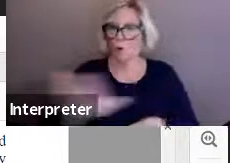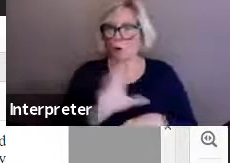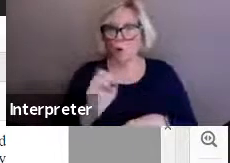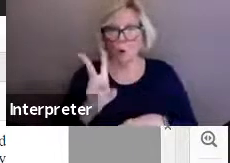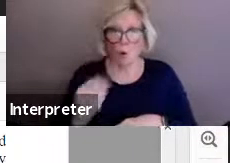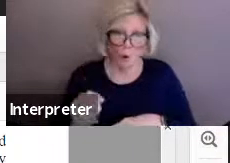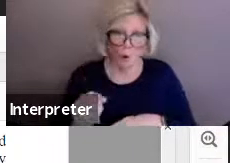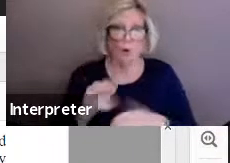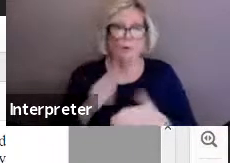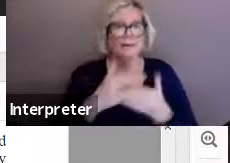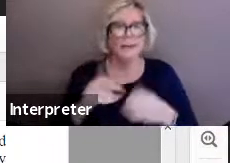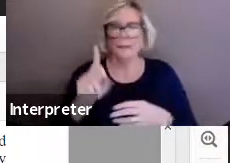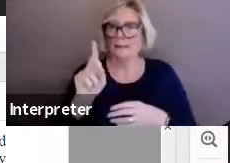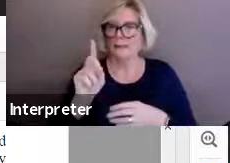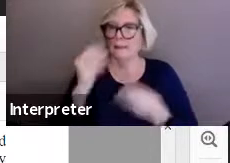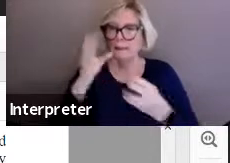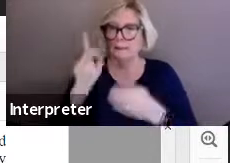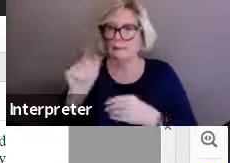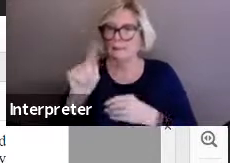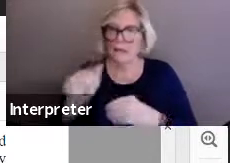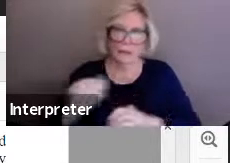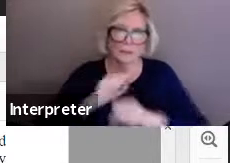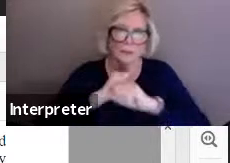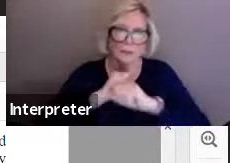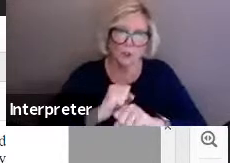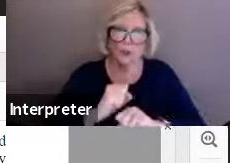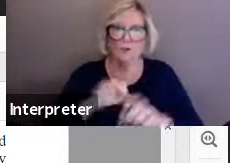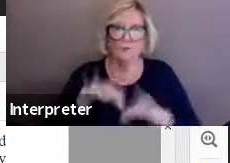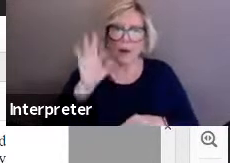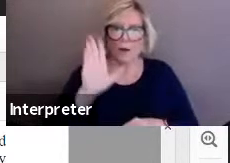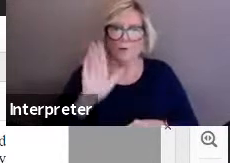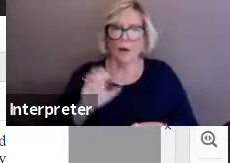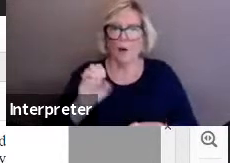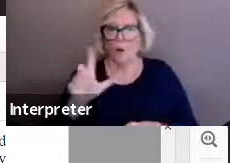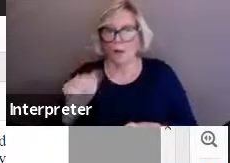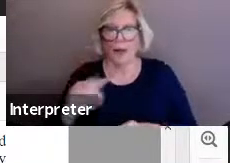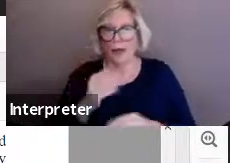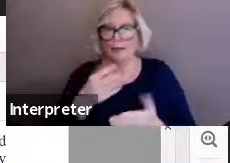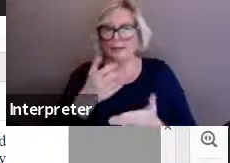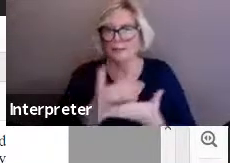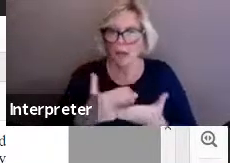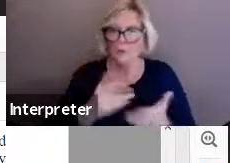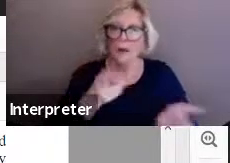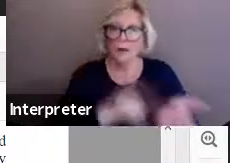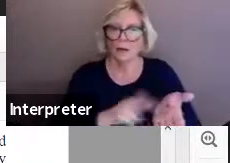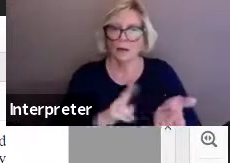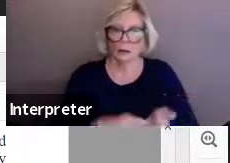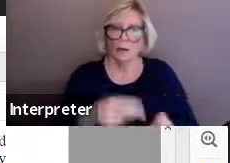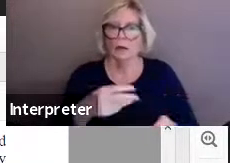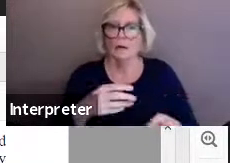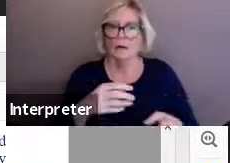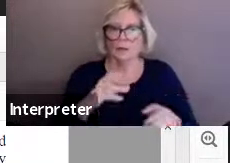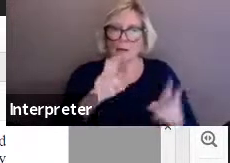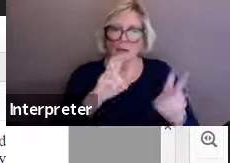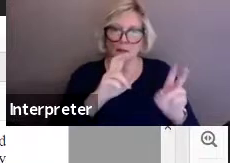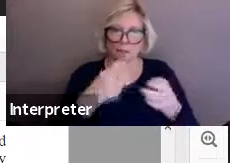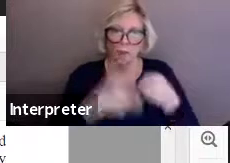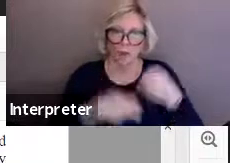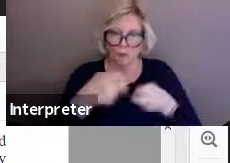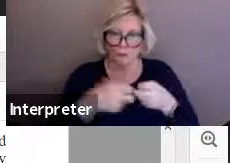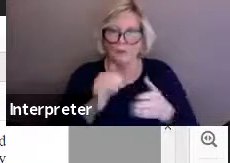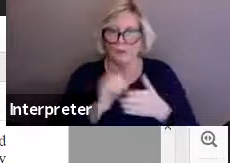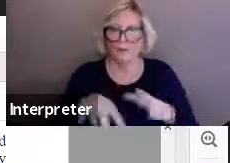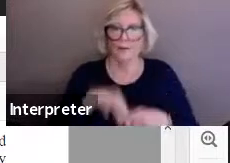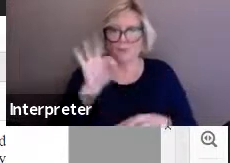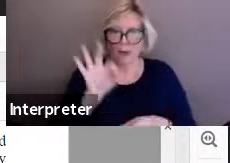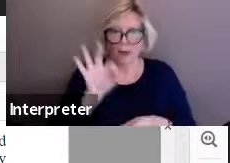was some data security issues as well flagged by OLA, as well as some procurement issues with the Board of Dental Examiners' most recent procurement